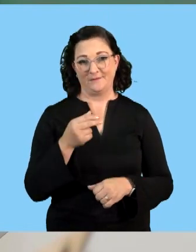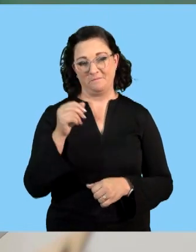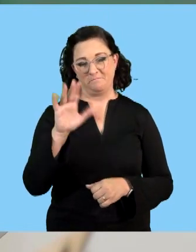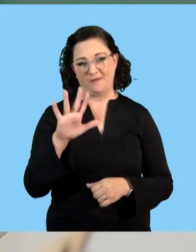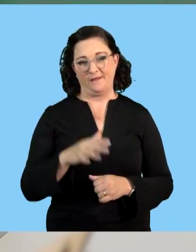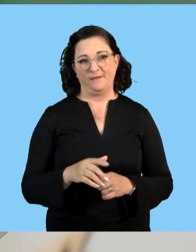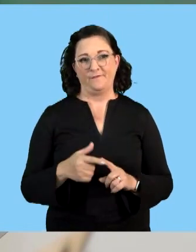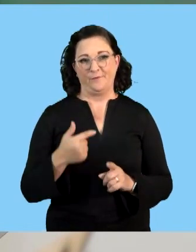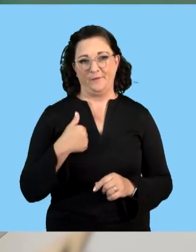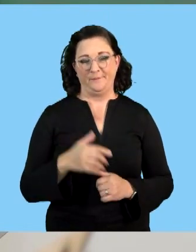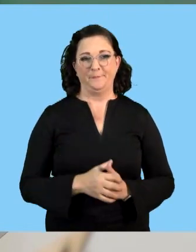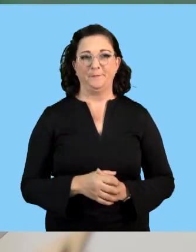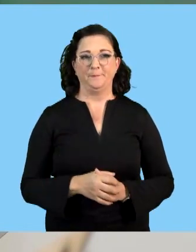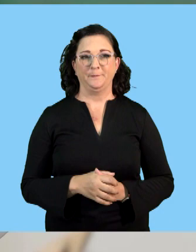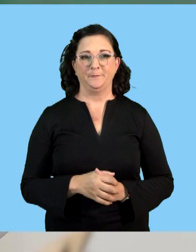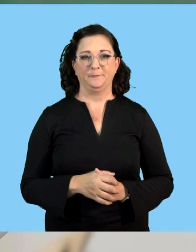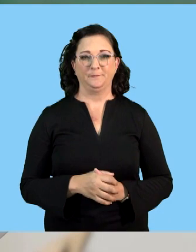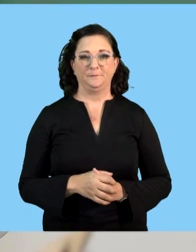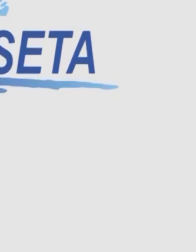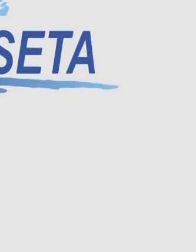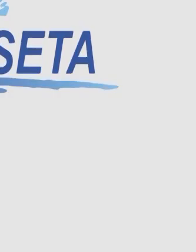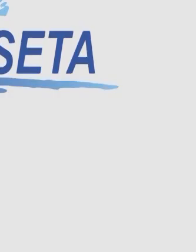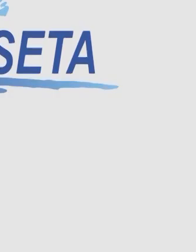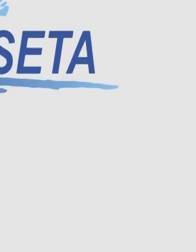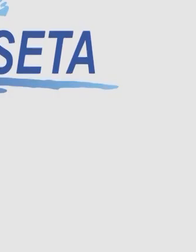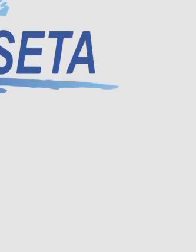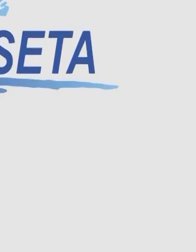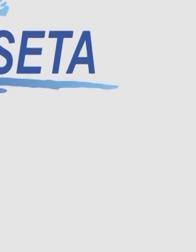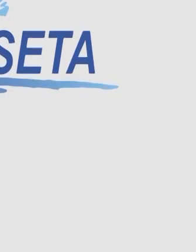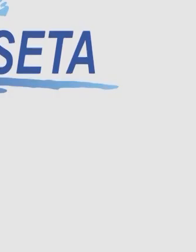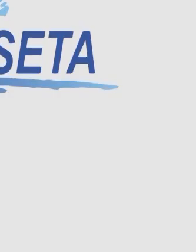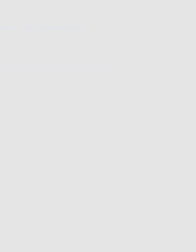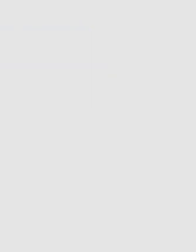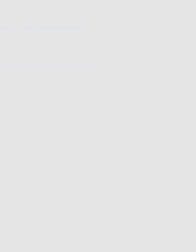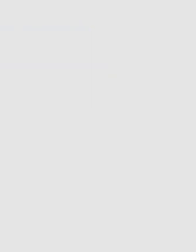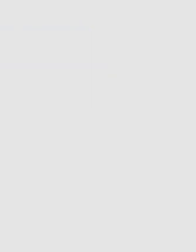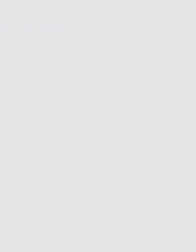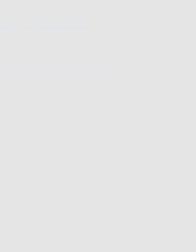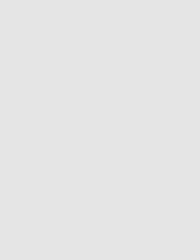time, and it's goodbye from me for now.